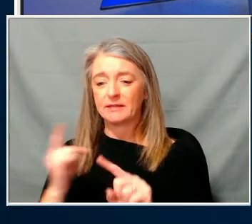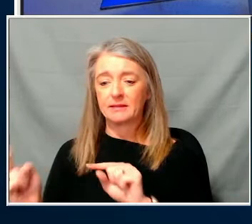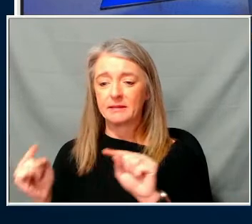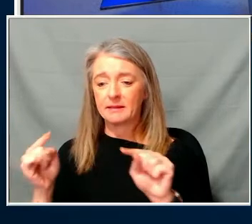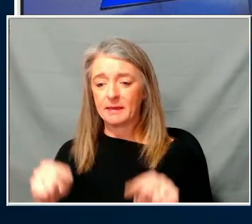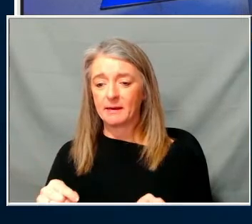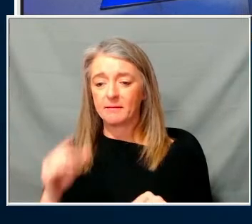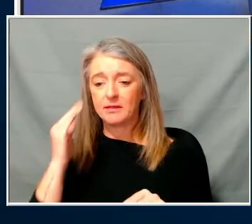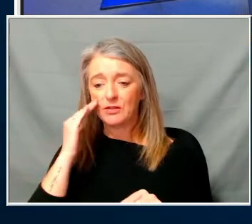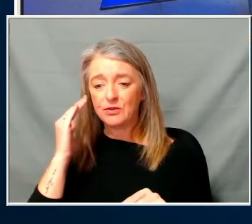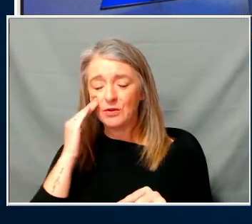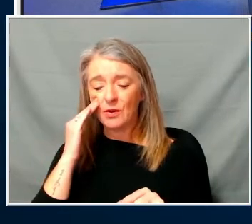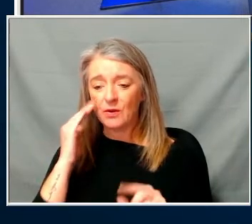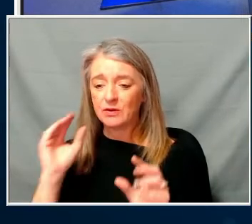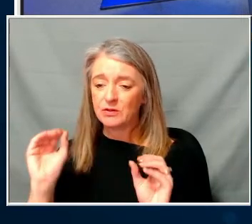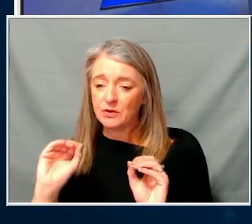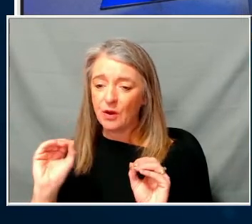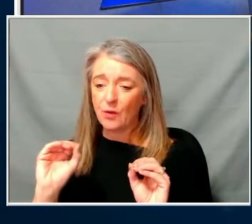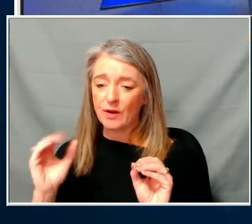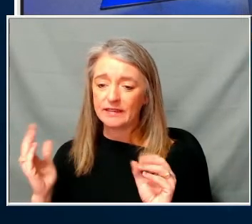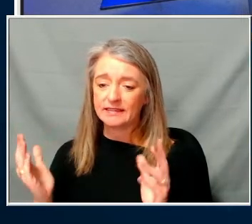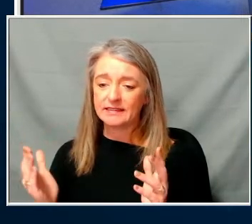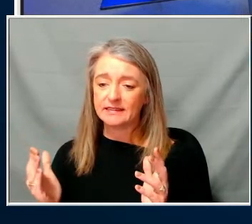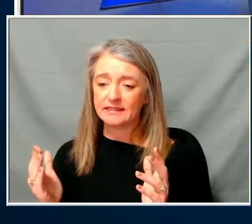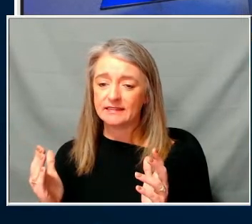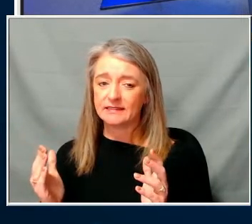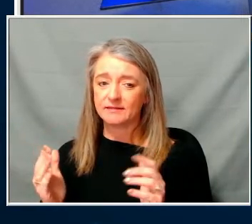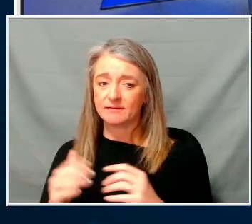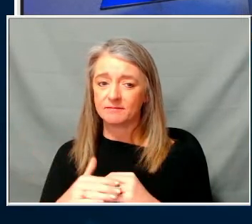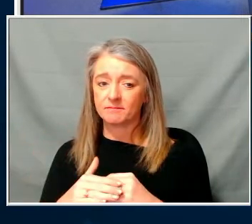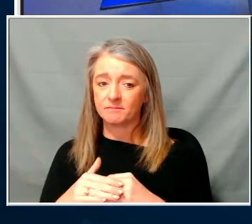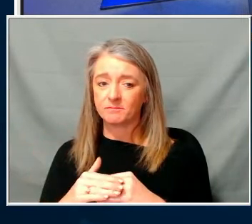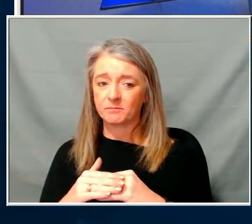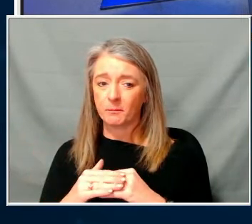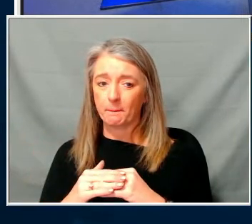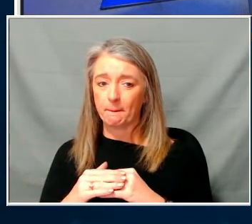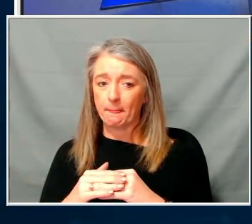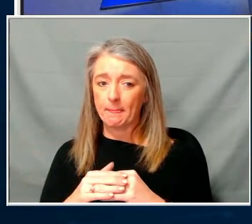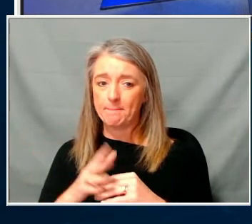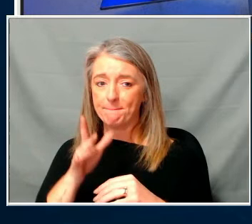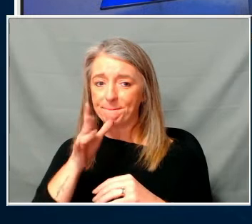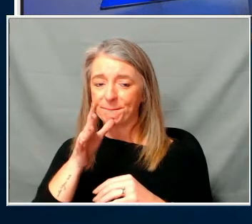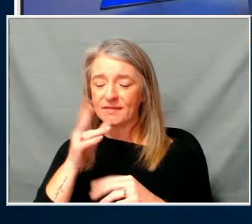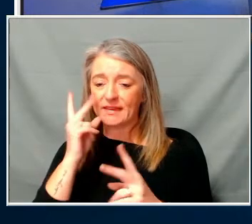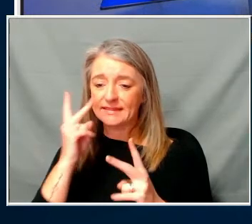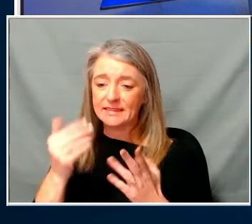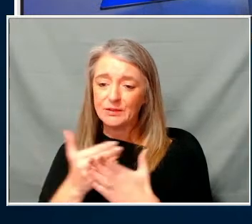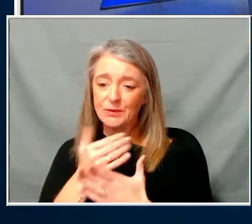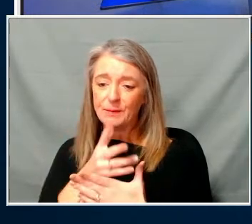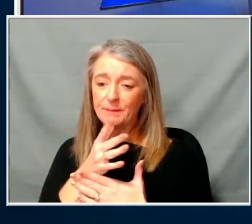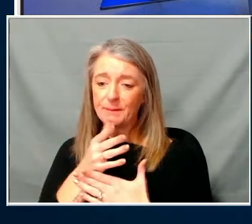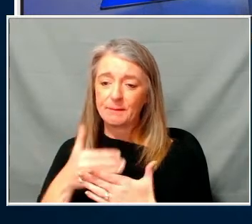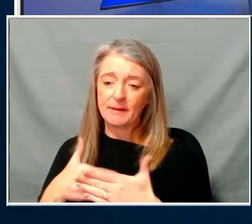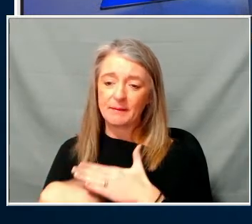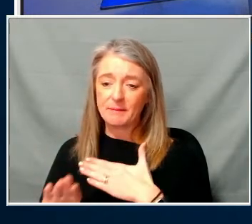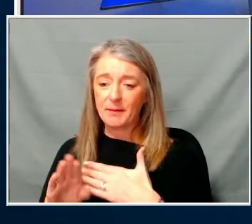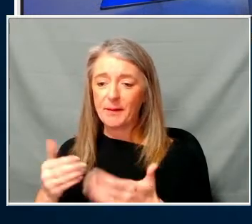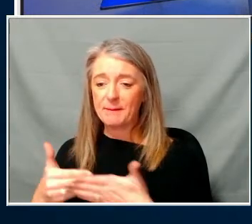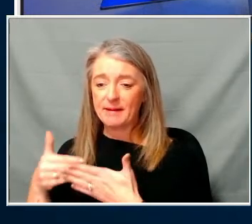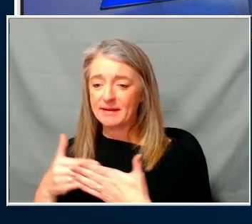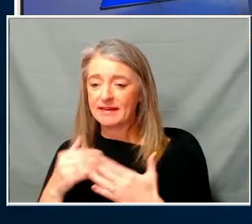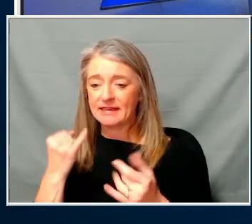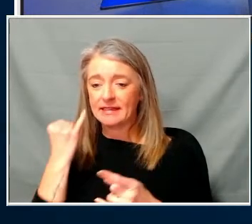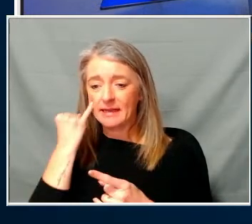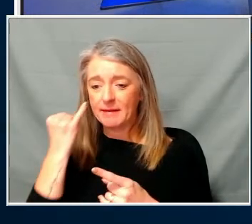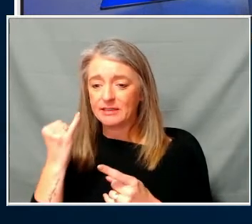you know, there's no one's really here unless you're up in that, you know, up on the mother baby, seeing a new baby come into the world. It's really hard to imagine somebody being here